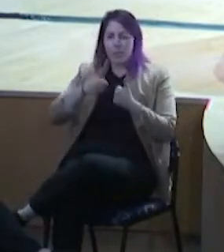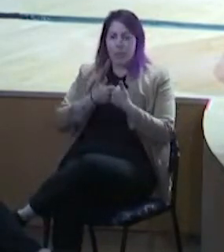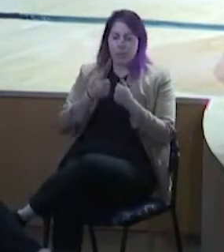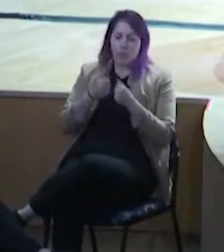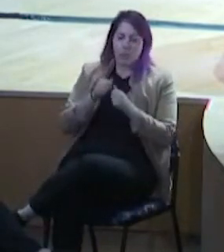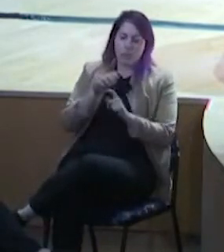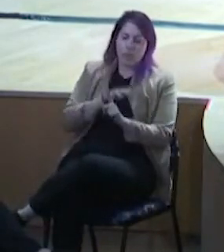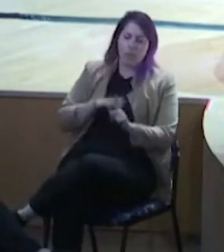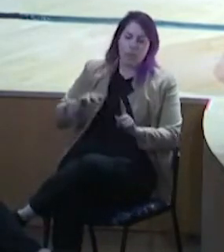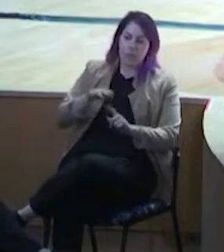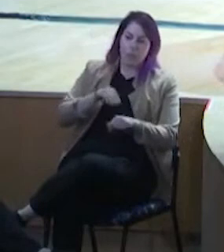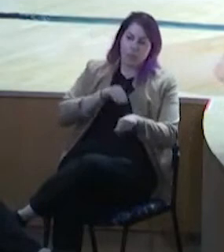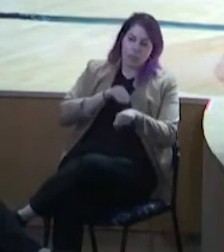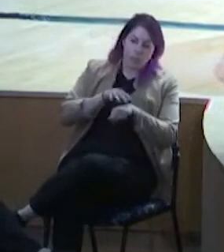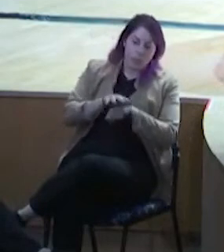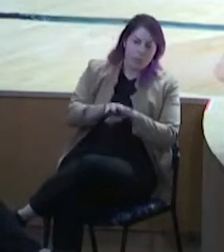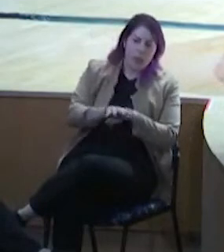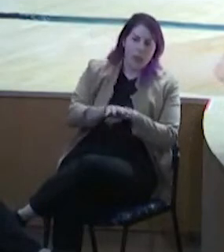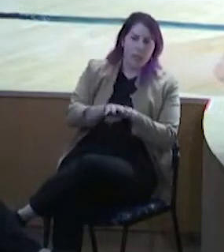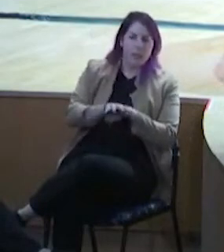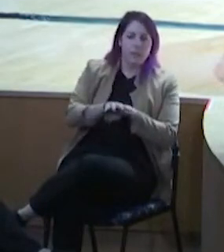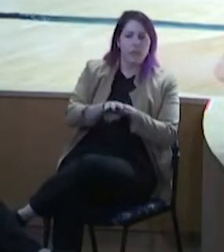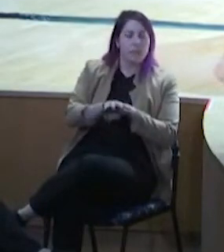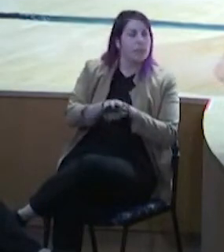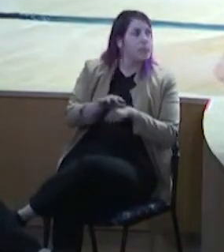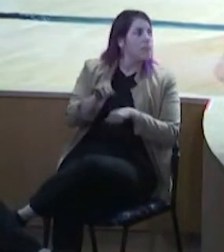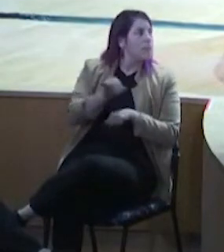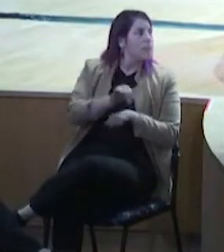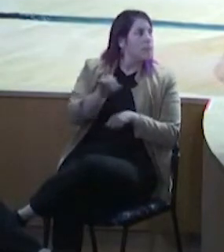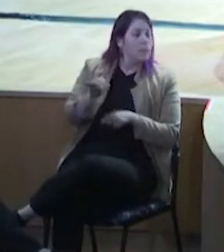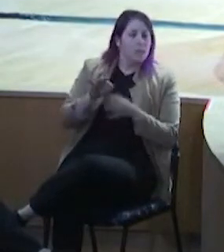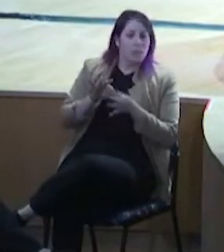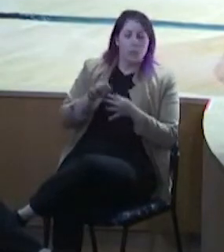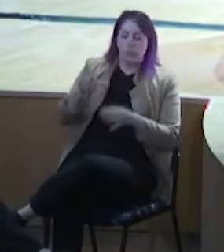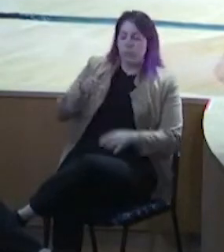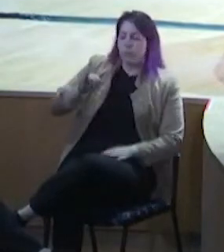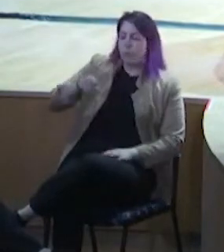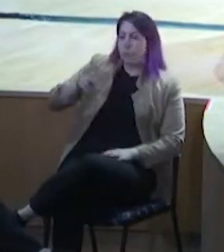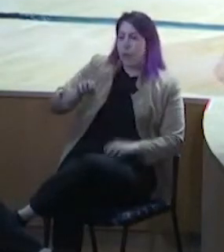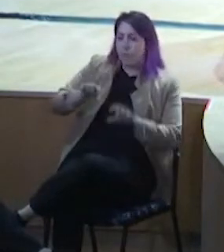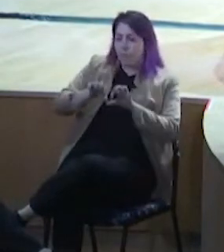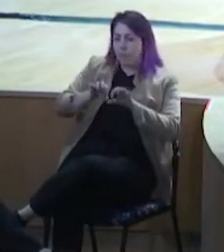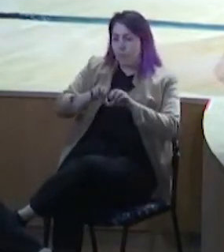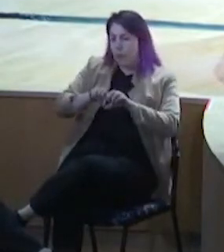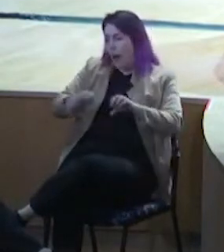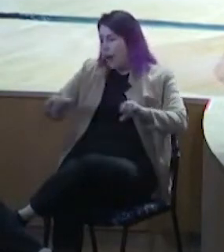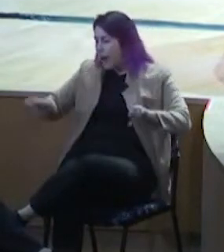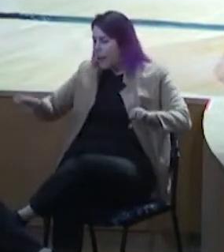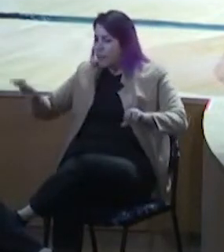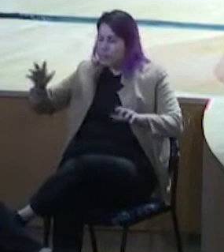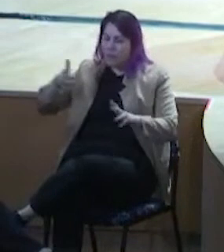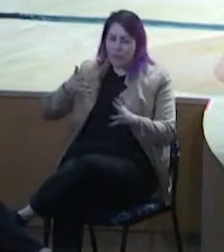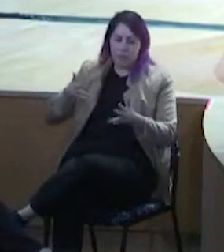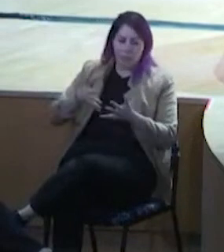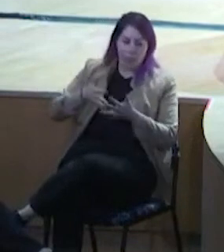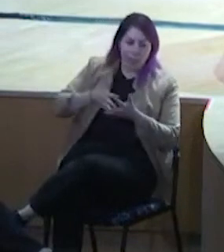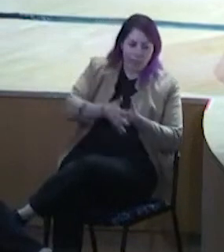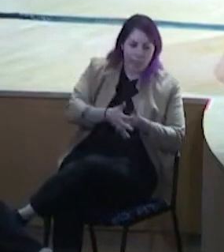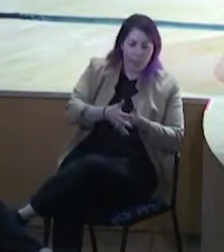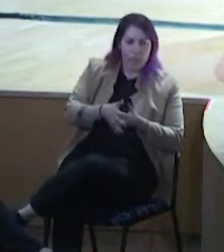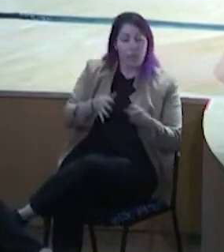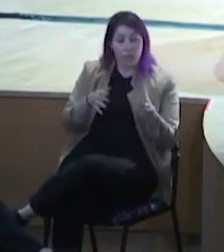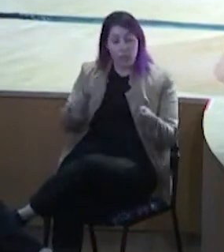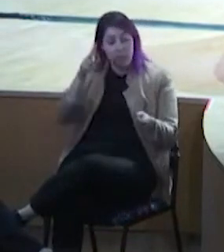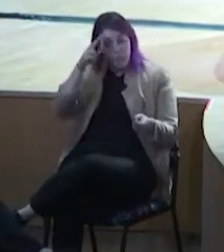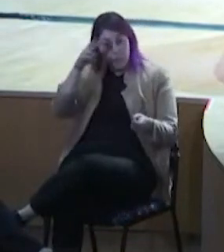impacts, man-made incidences like pipes and Tonga with the earthquakes. In Mexico, I think you have